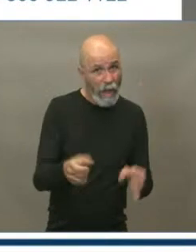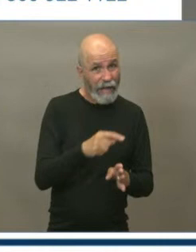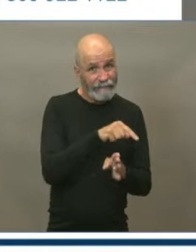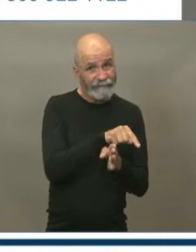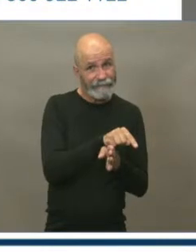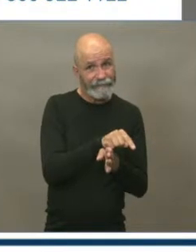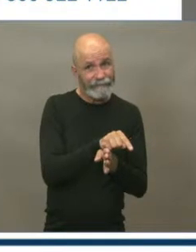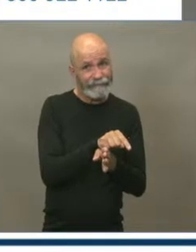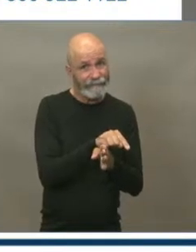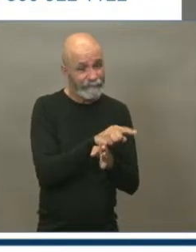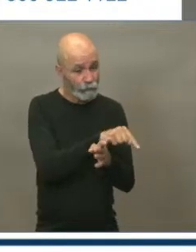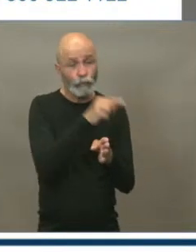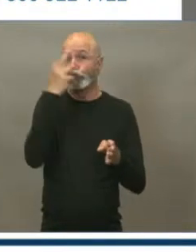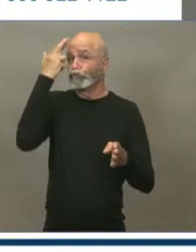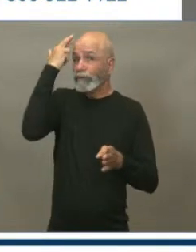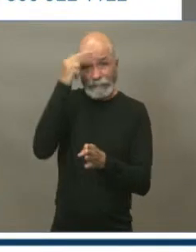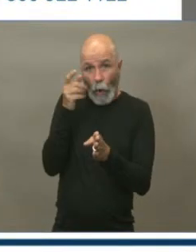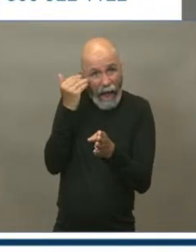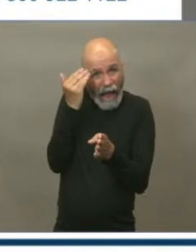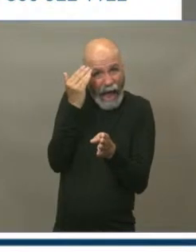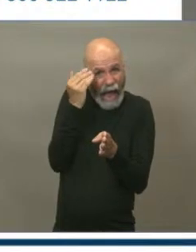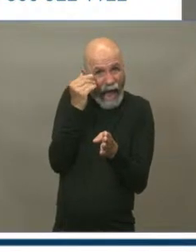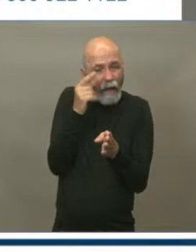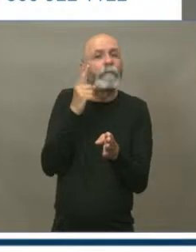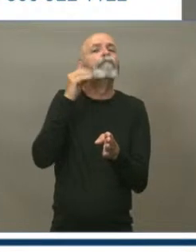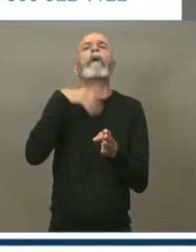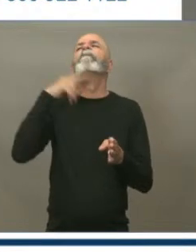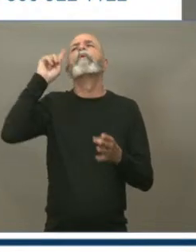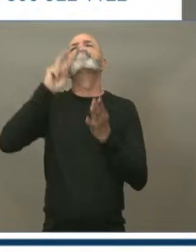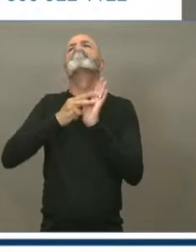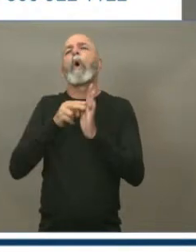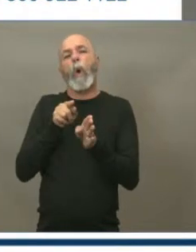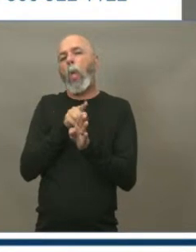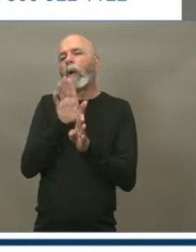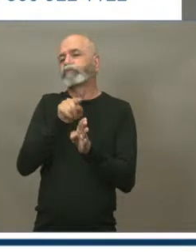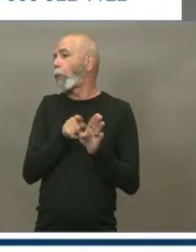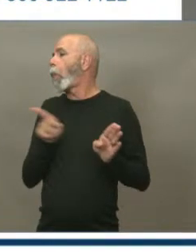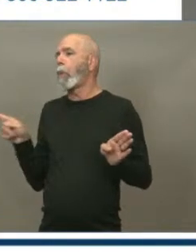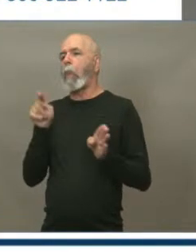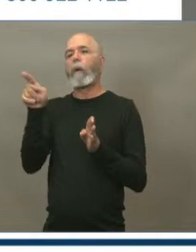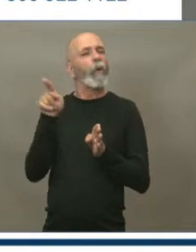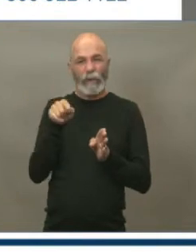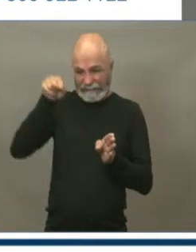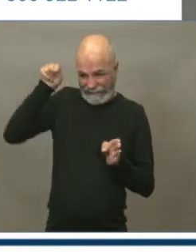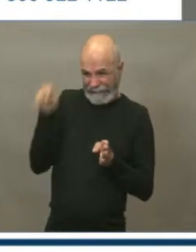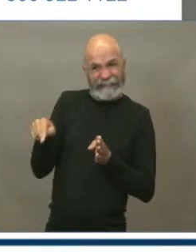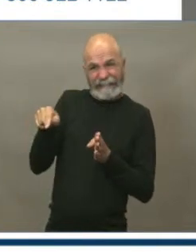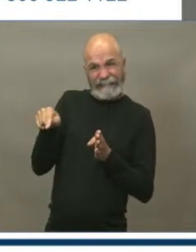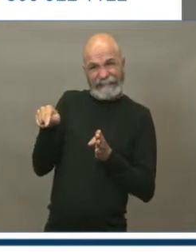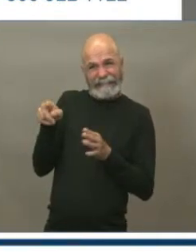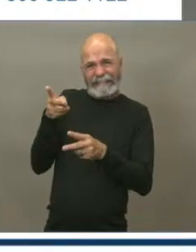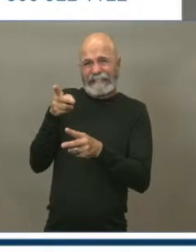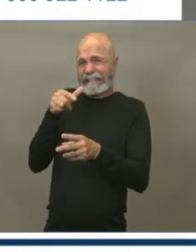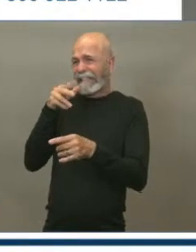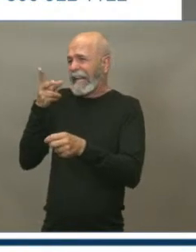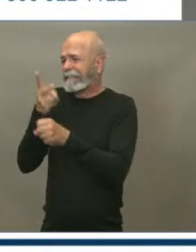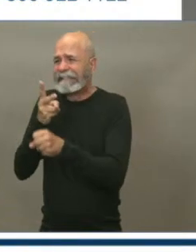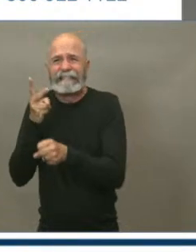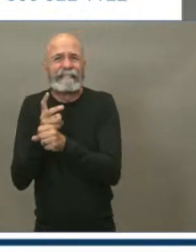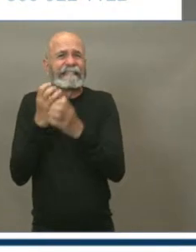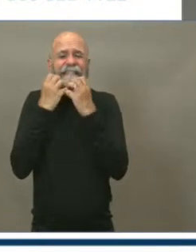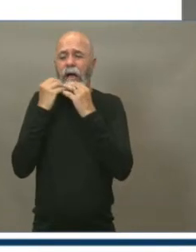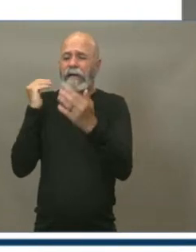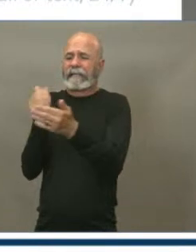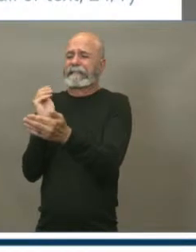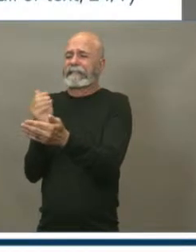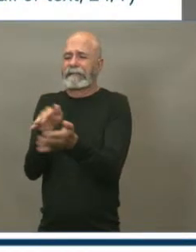circumstances. That if there's no other option that somebody that needs to be looked after, then they can make their